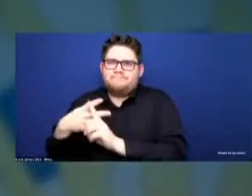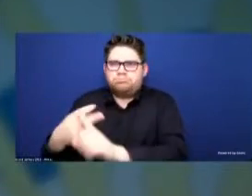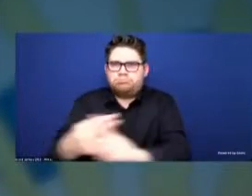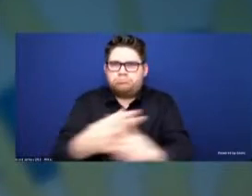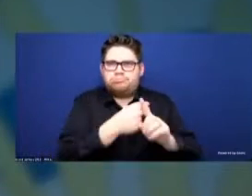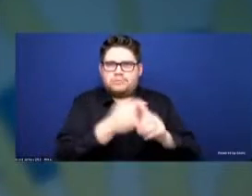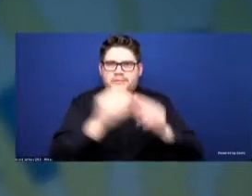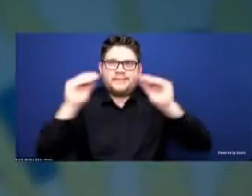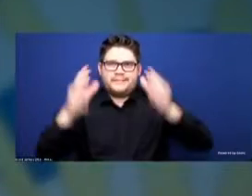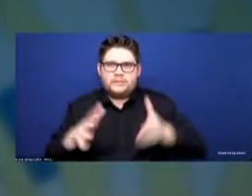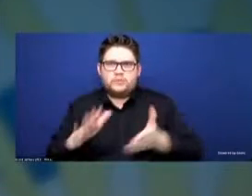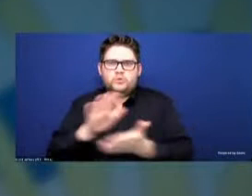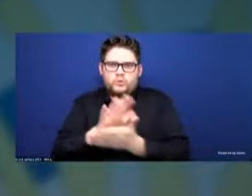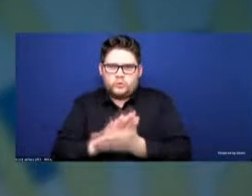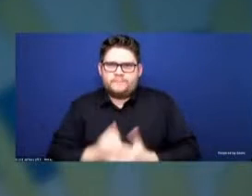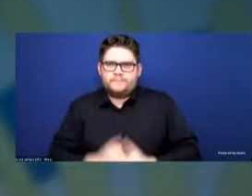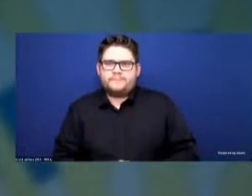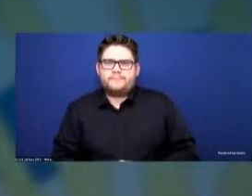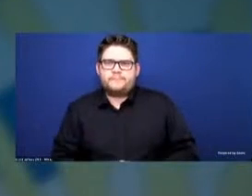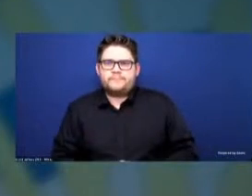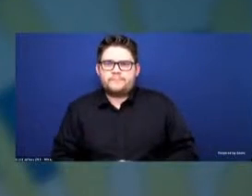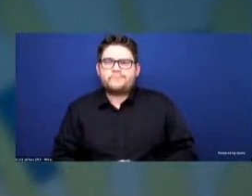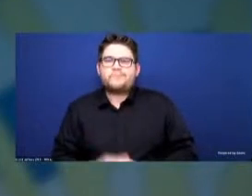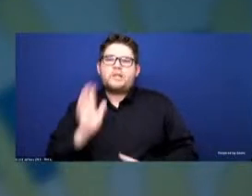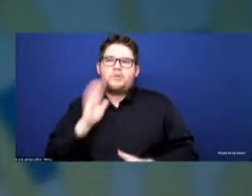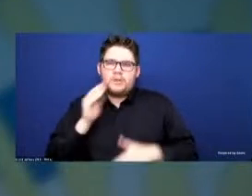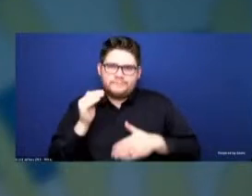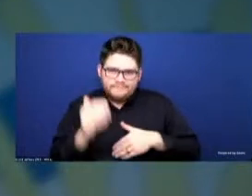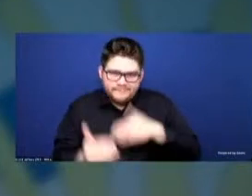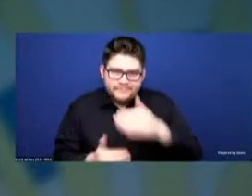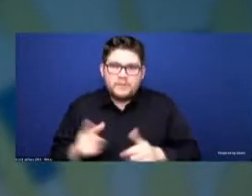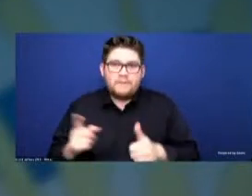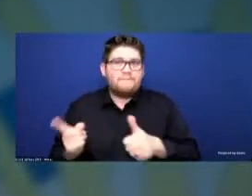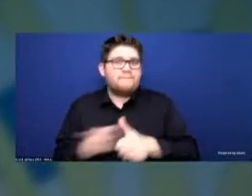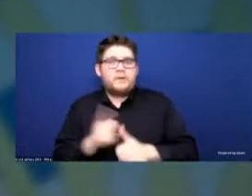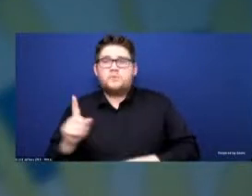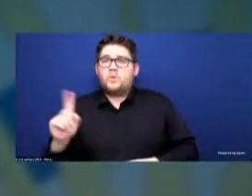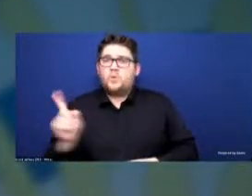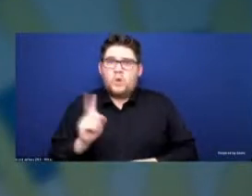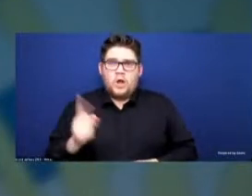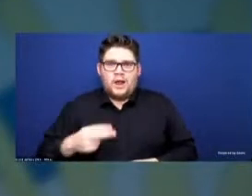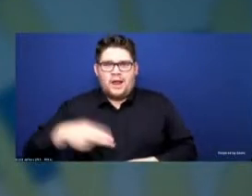over the coming weeks. So the key things that we've learned is that